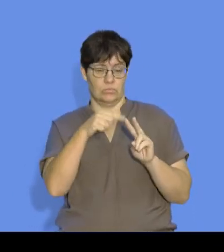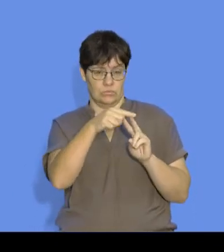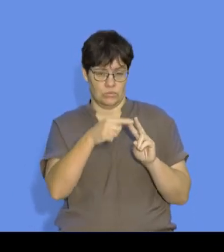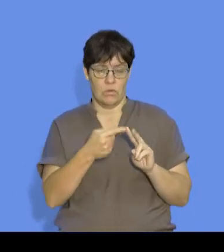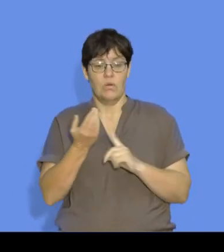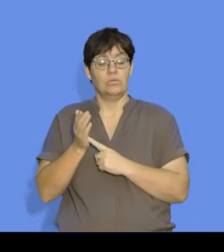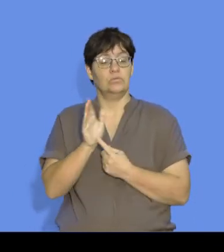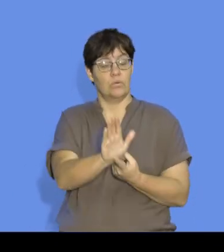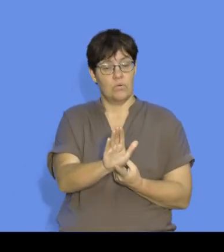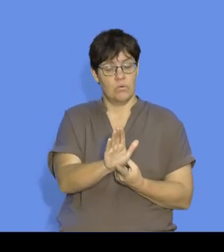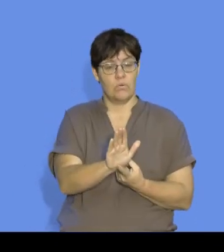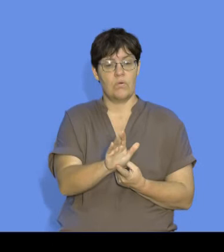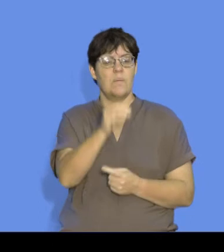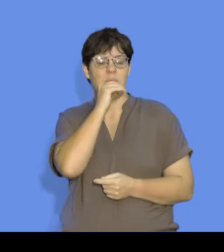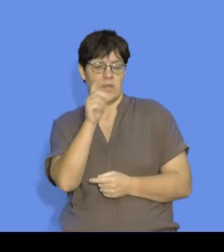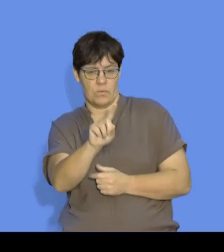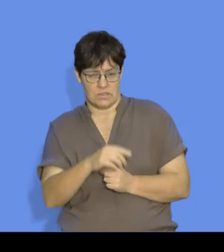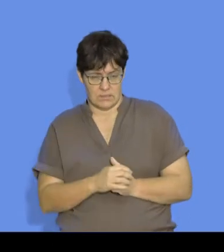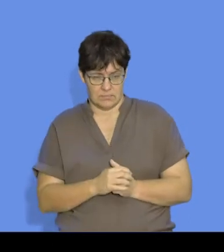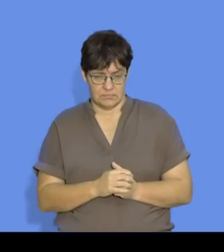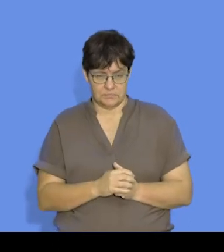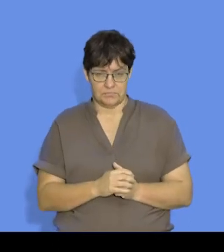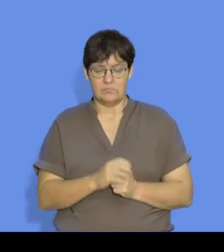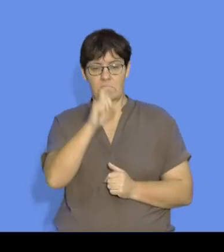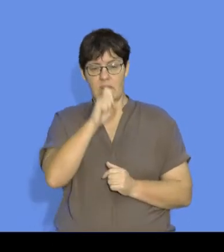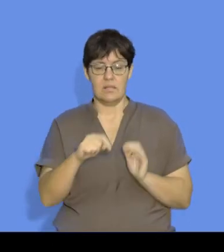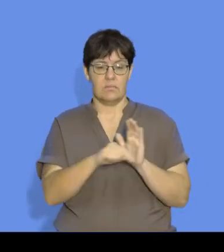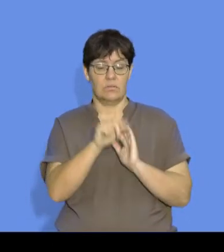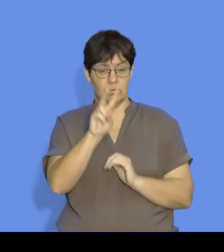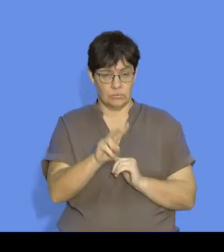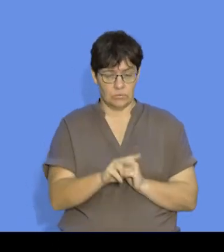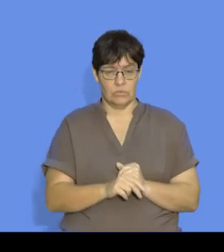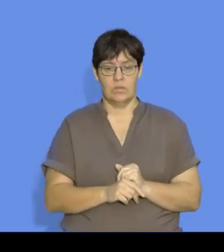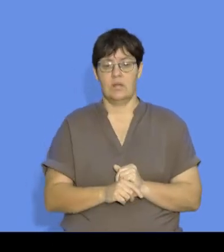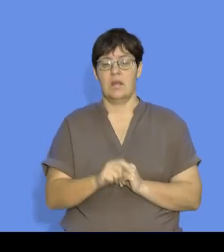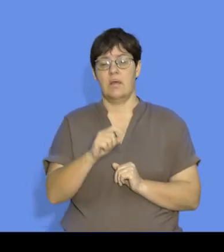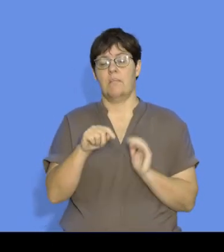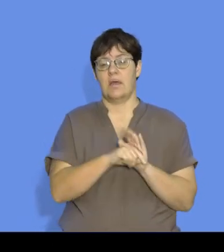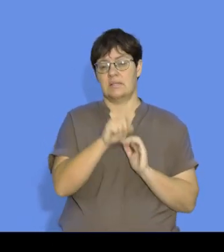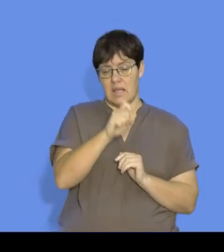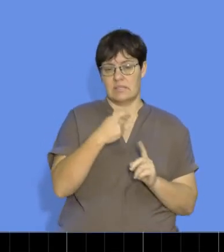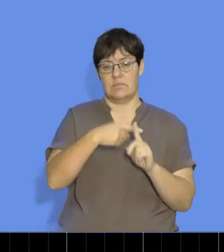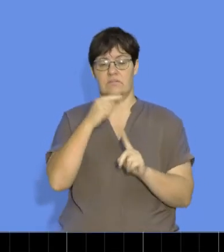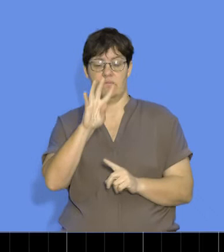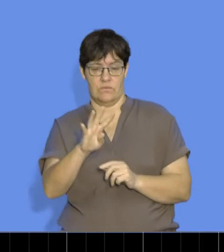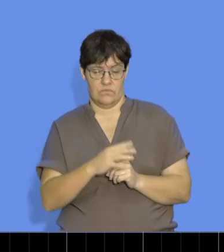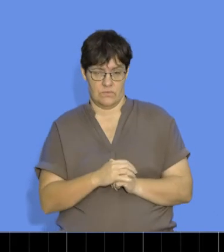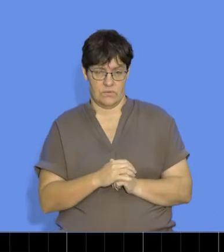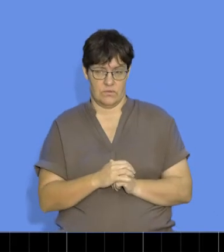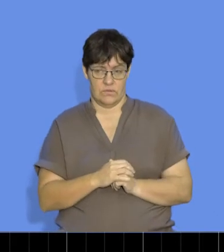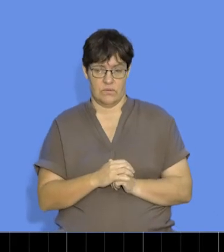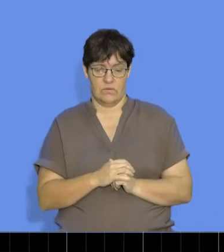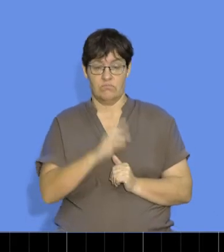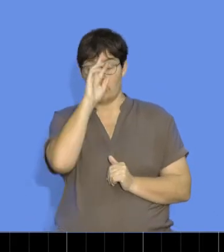I want to show you what this means on the graph, x minus 2 and minus x plus 4.